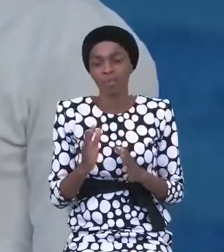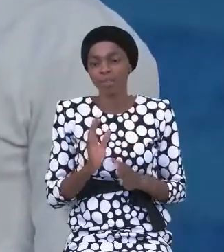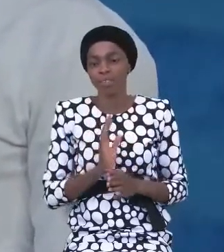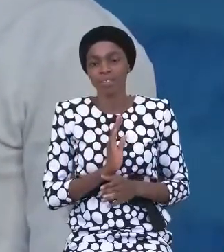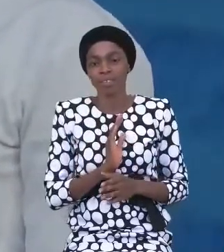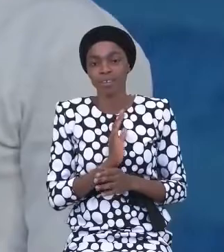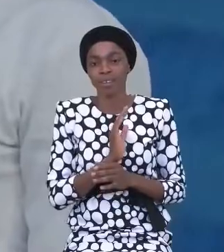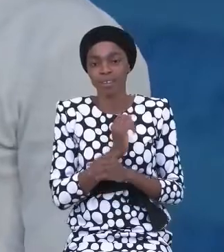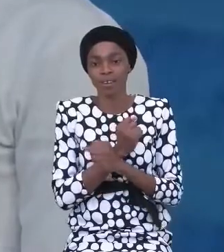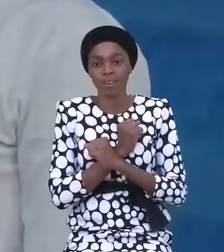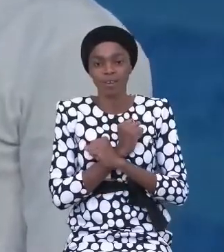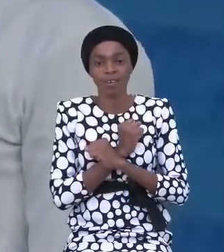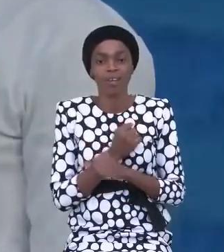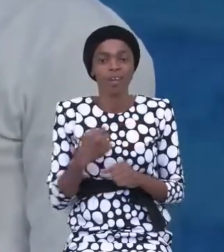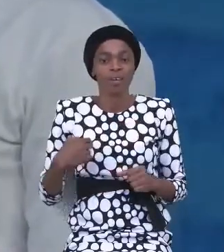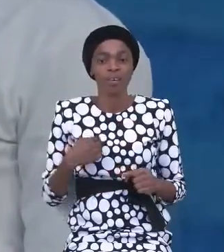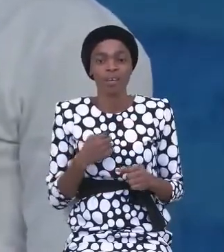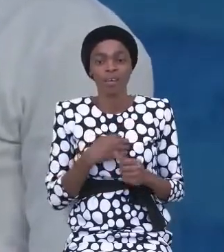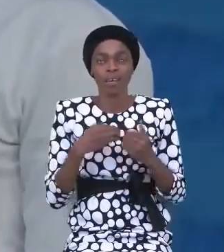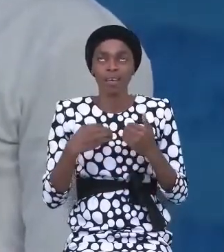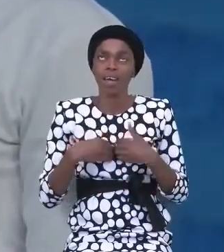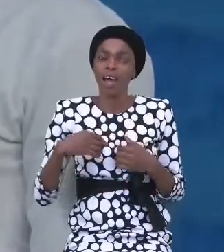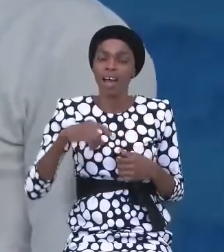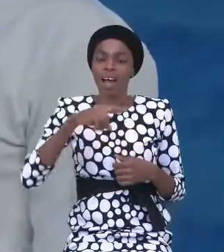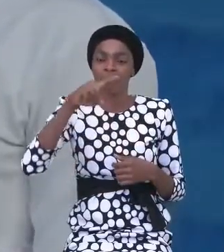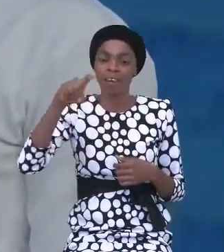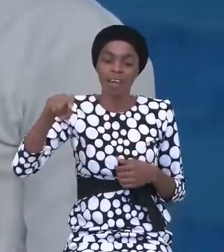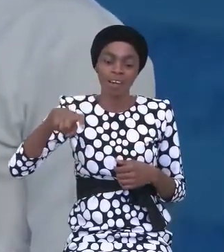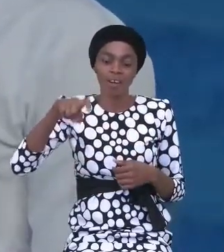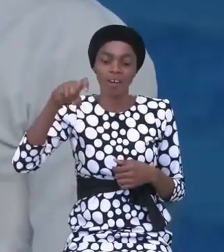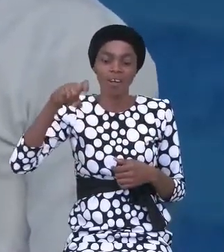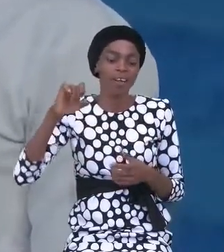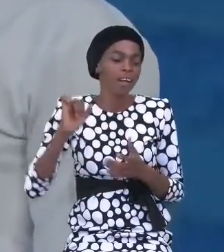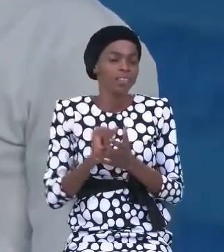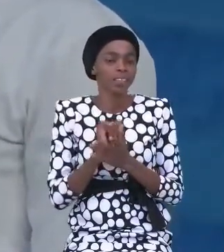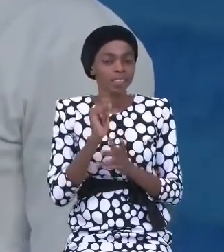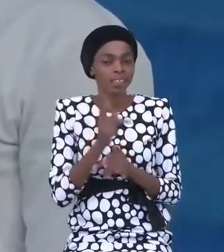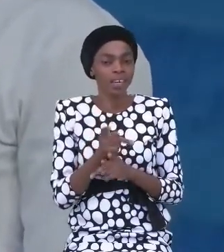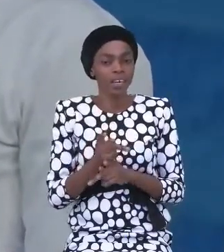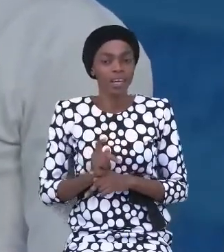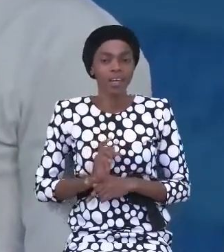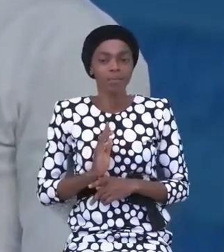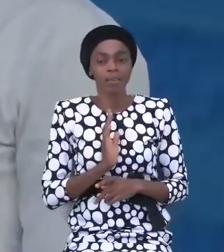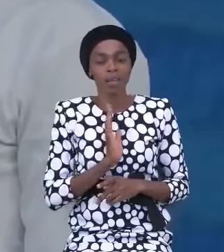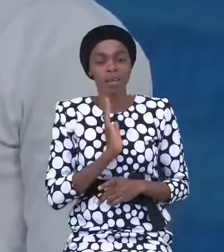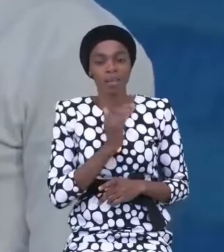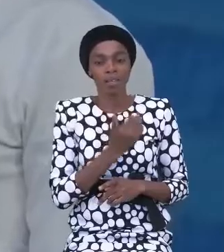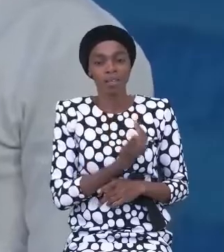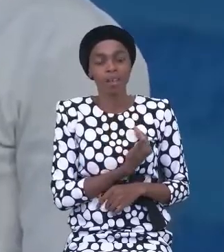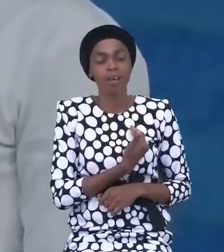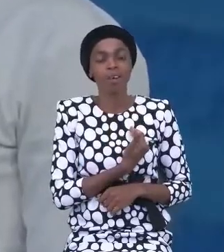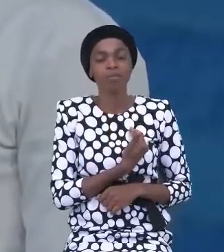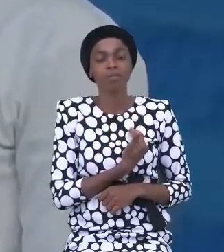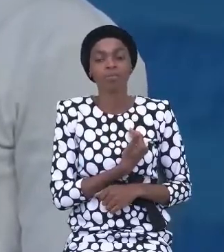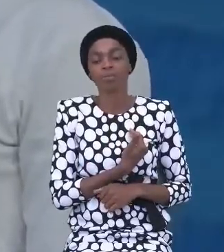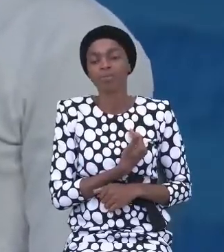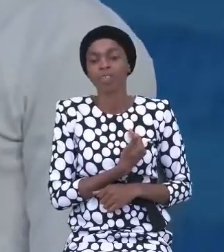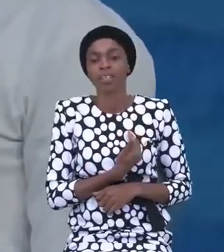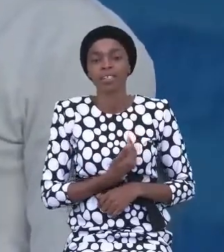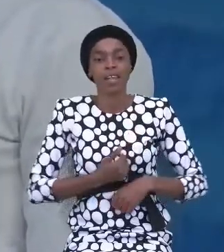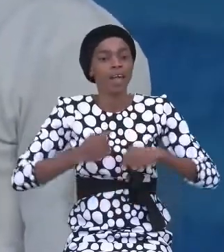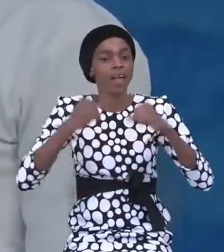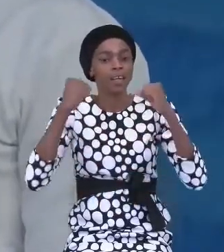Savior, we have an anchor. We have an anchor that keeps the